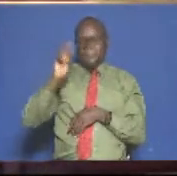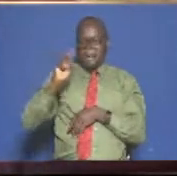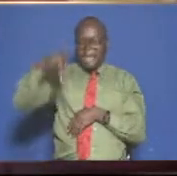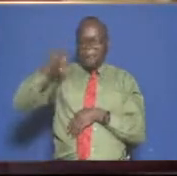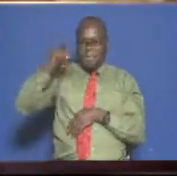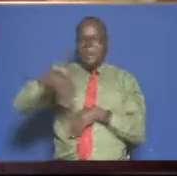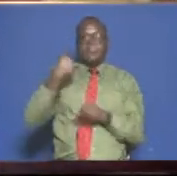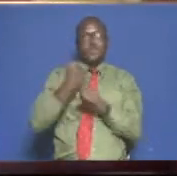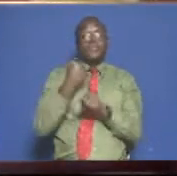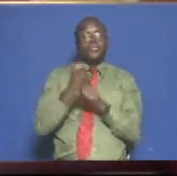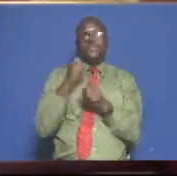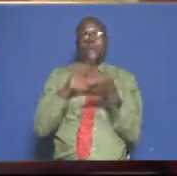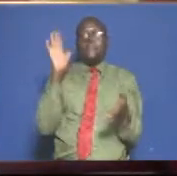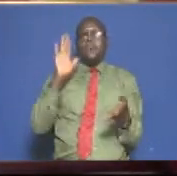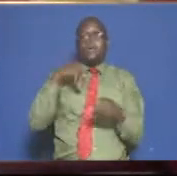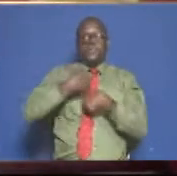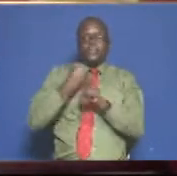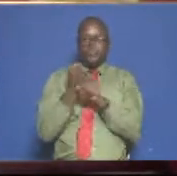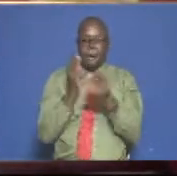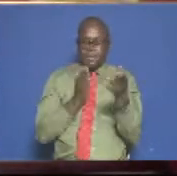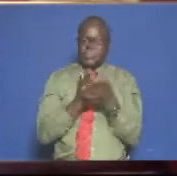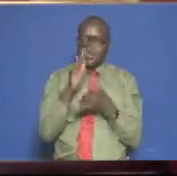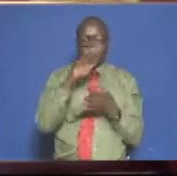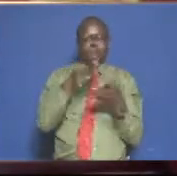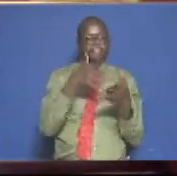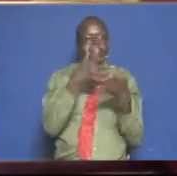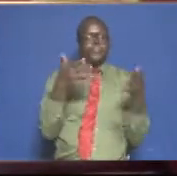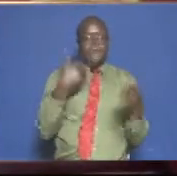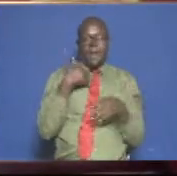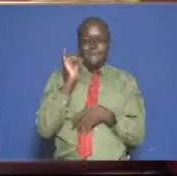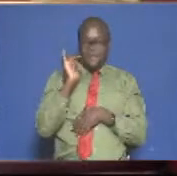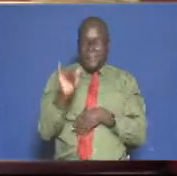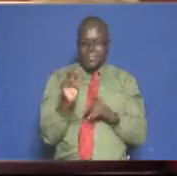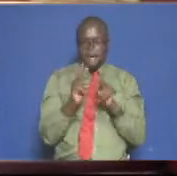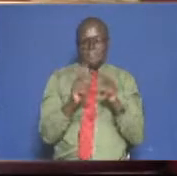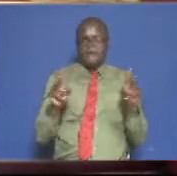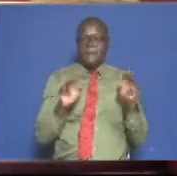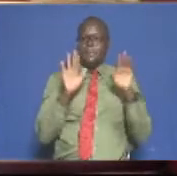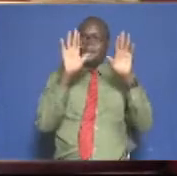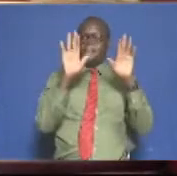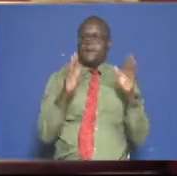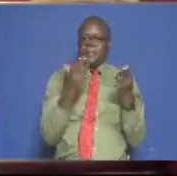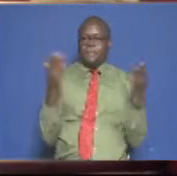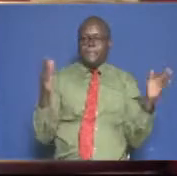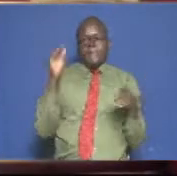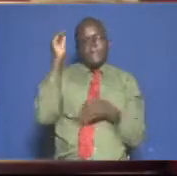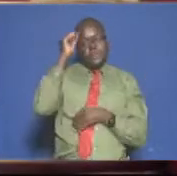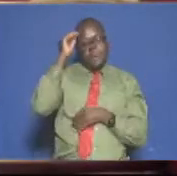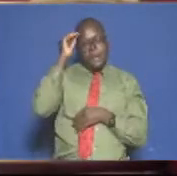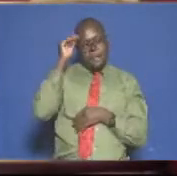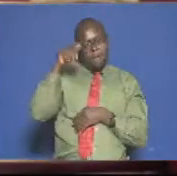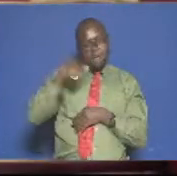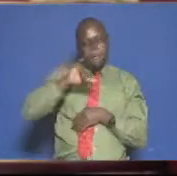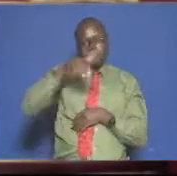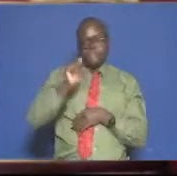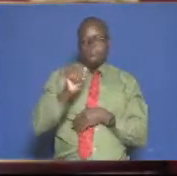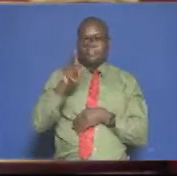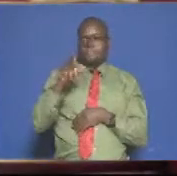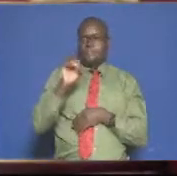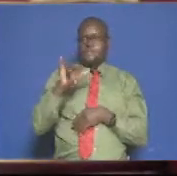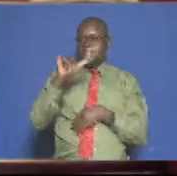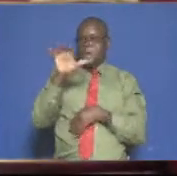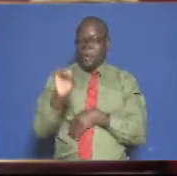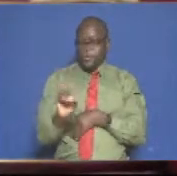his way to create networks. That was a very valuable lesson I learned from Honorable Jakoyo. So, Speaker,